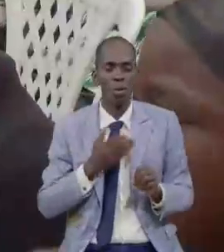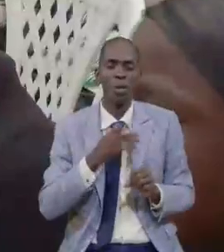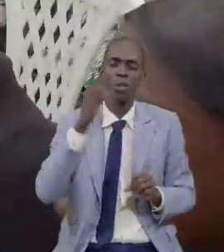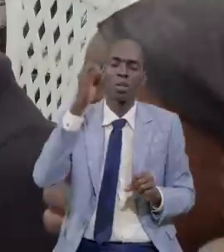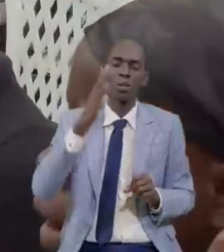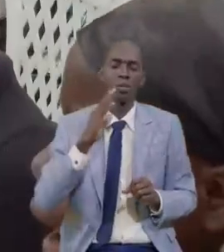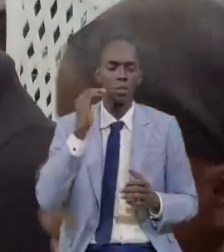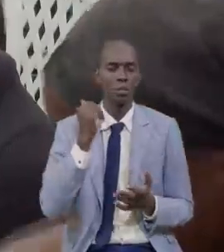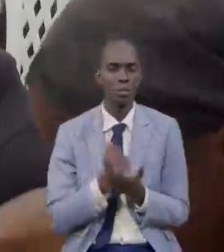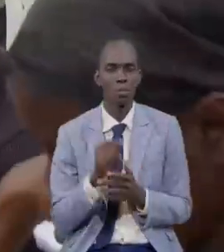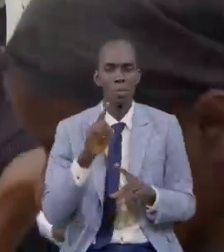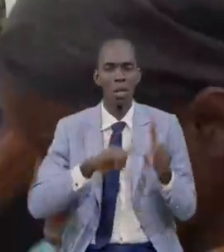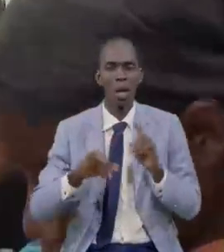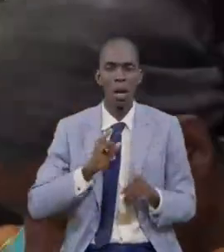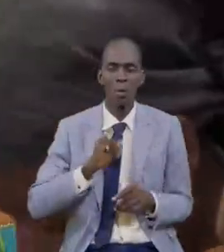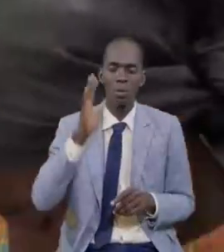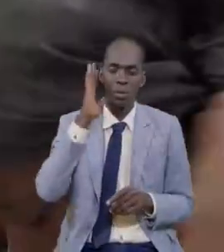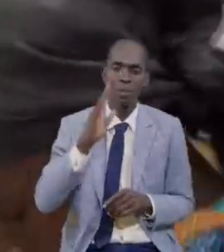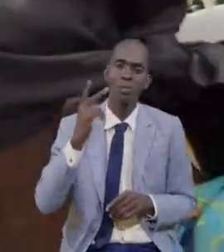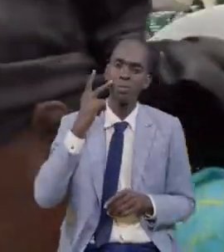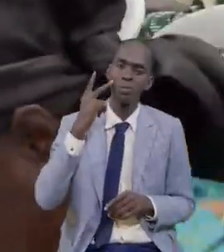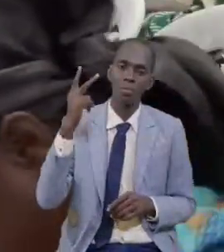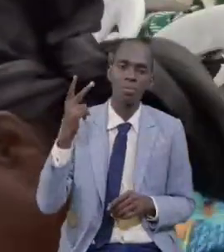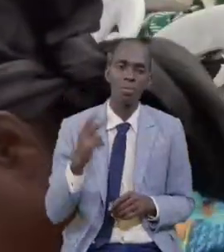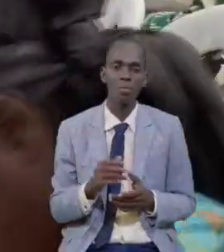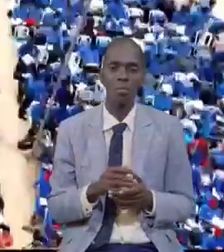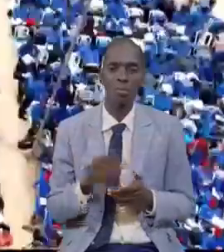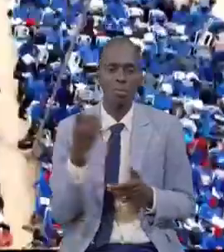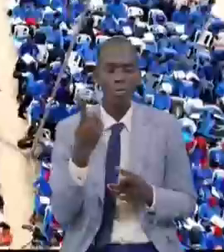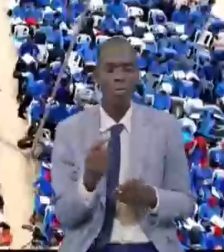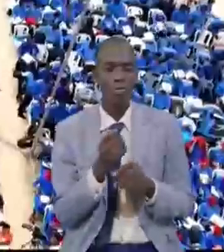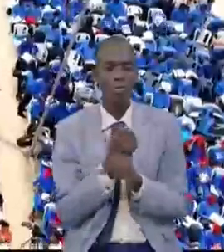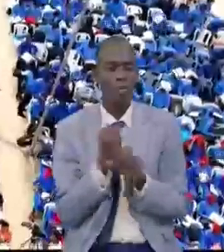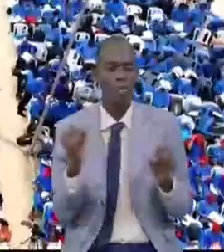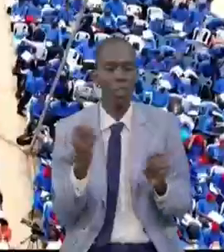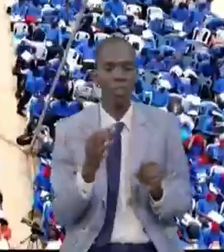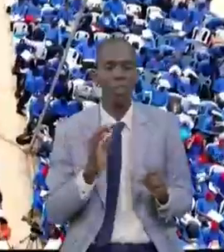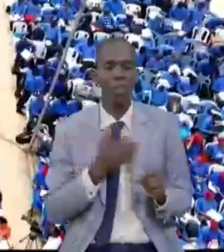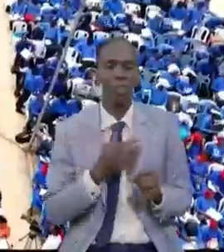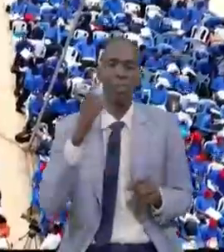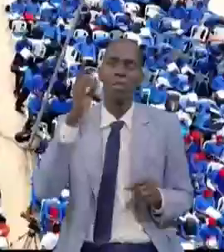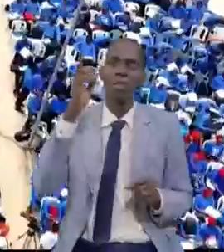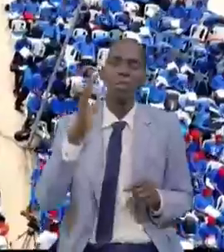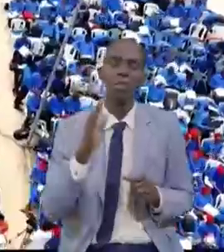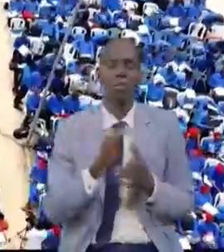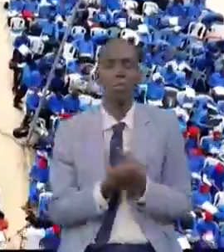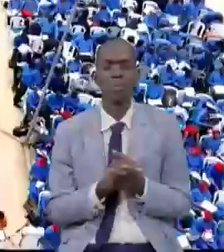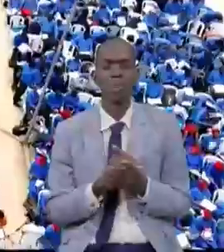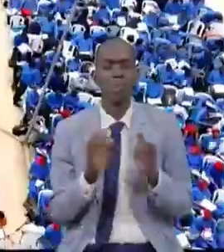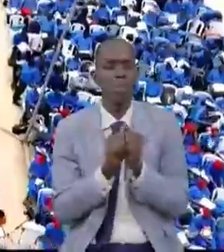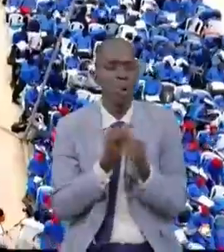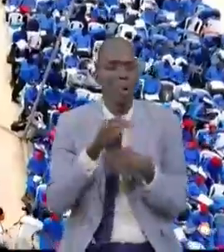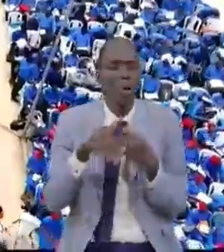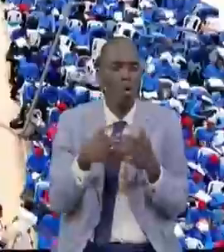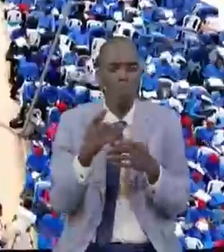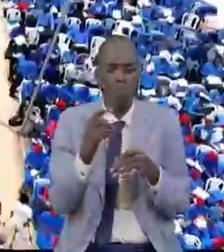see the salvation of our God. We've all the time been looking at